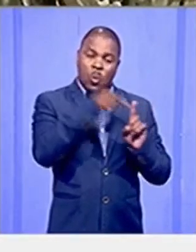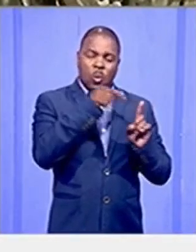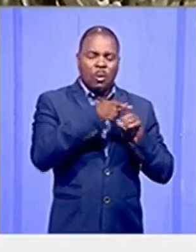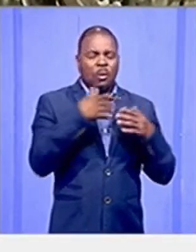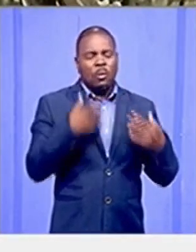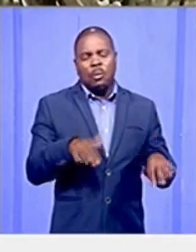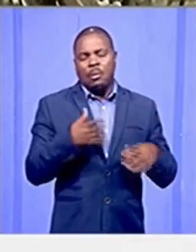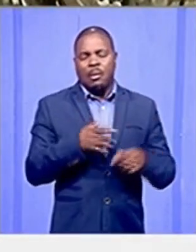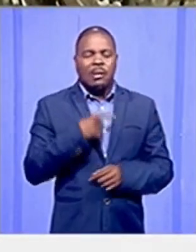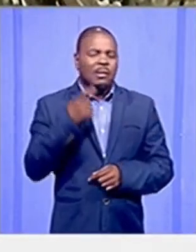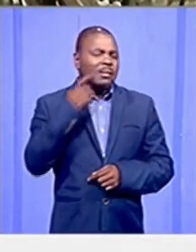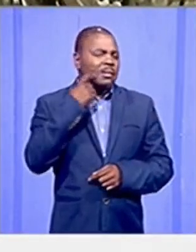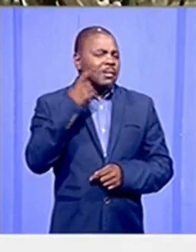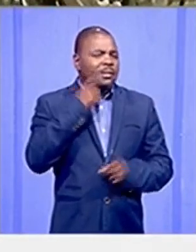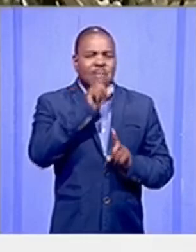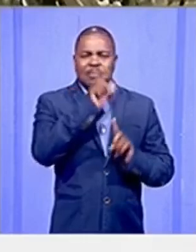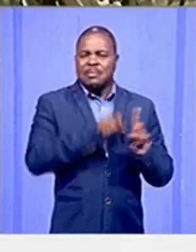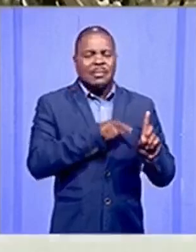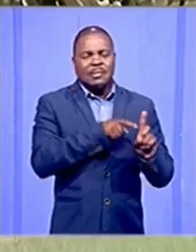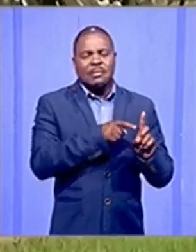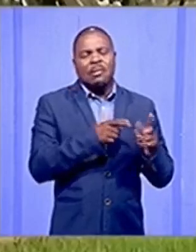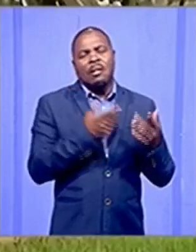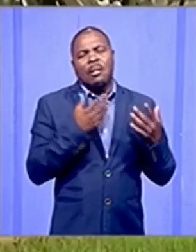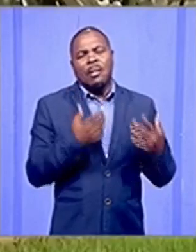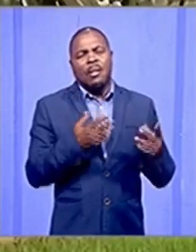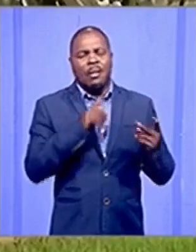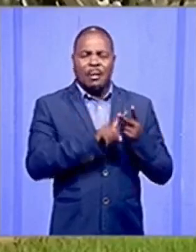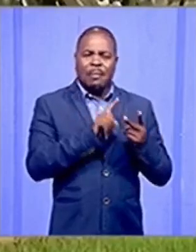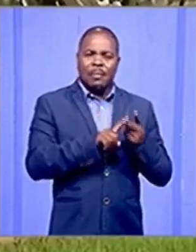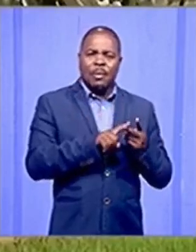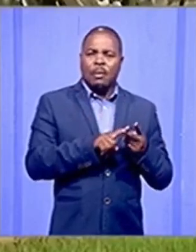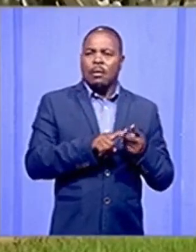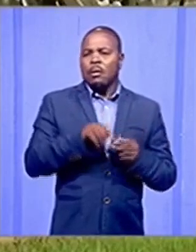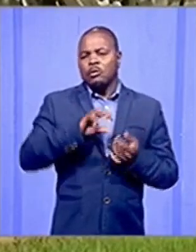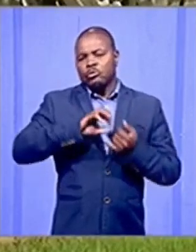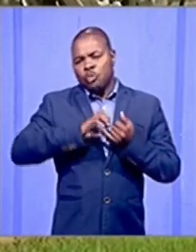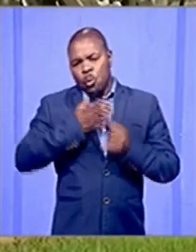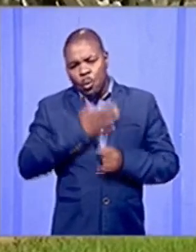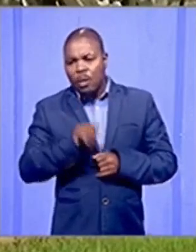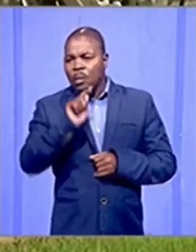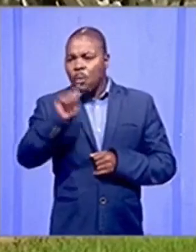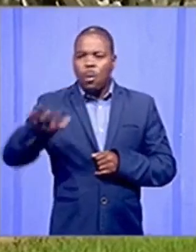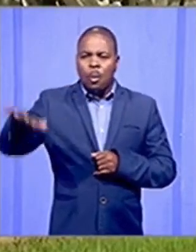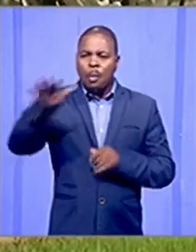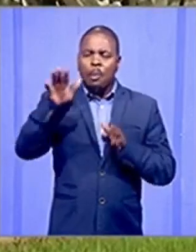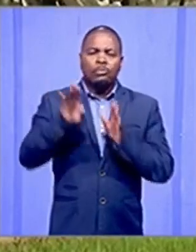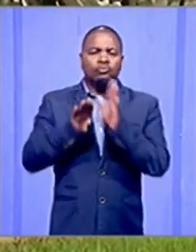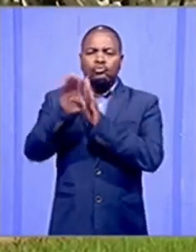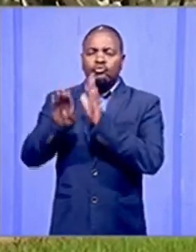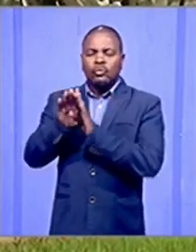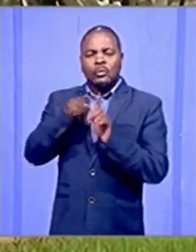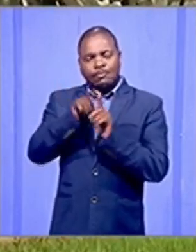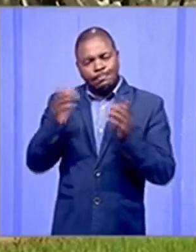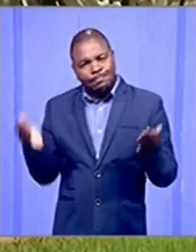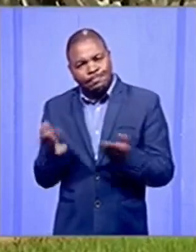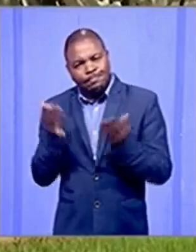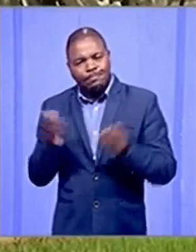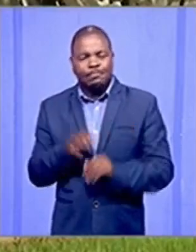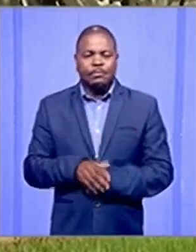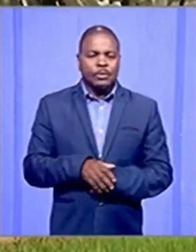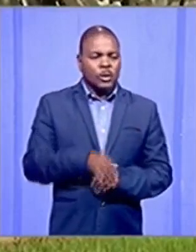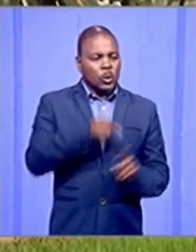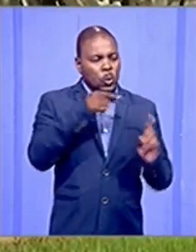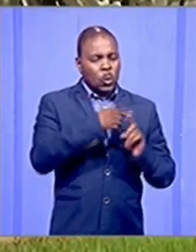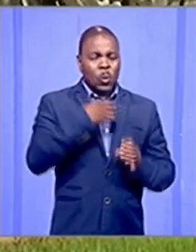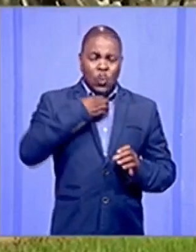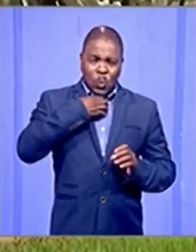bonolo haholo. Ene motho e mong a ratang ho bona motho e mong le mong a tswela pele. Ene le motho e mong a lakaletsang hore